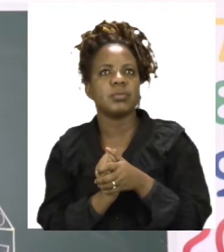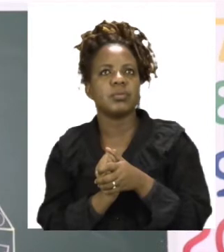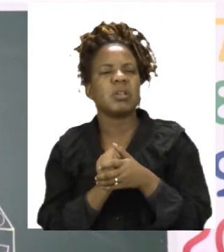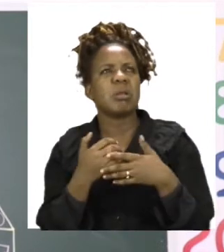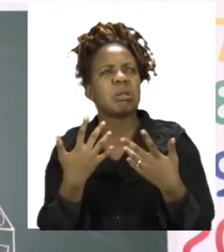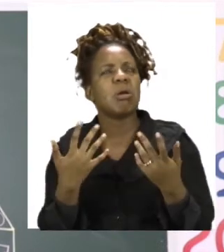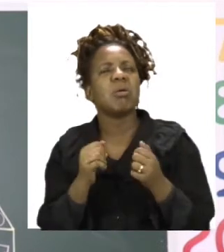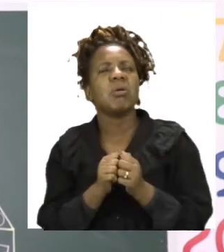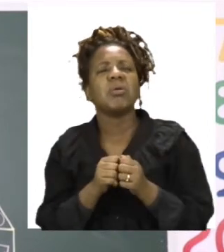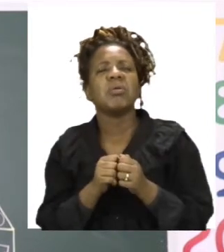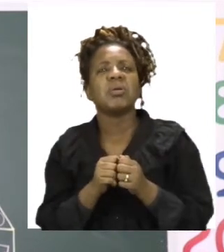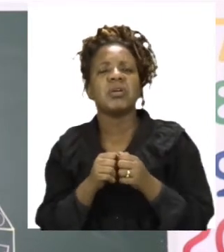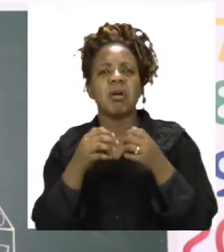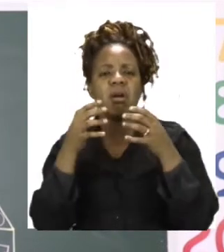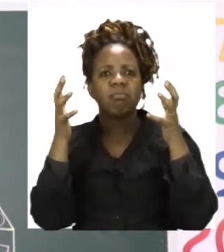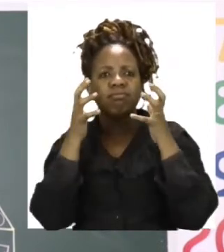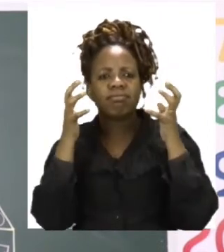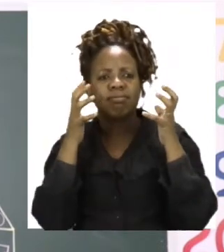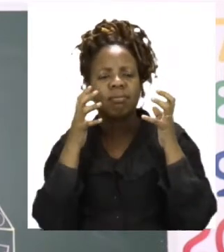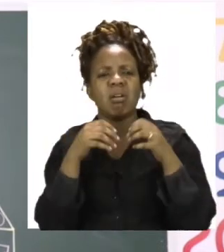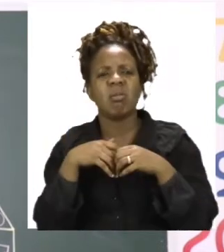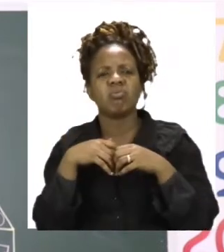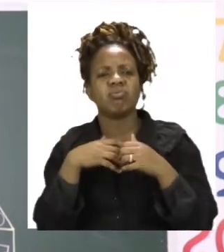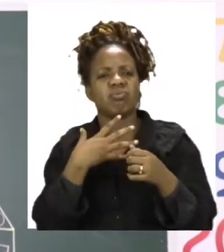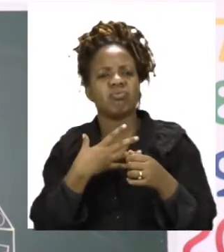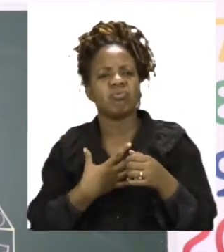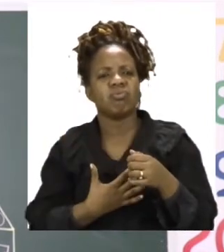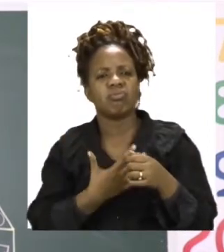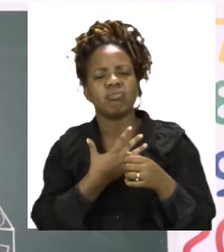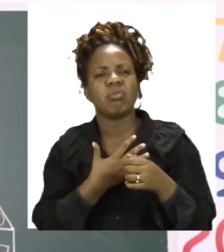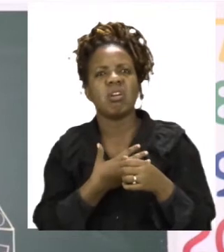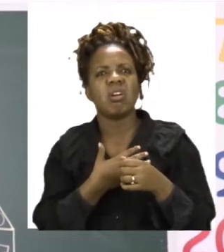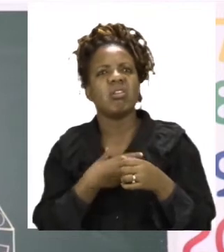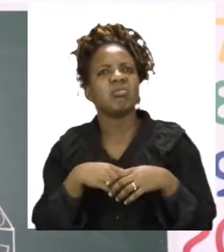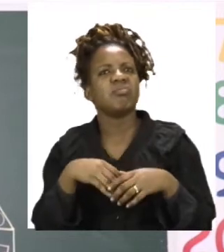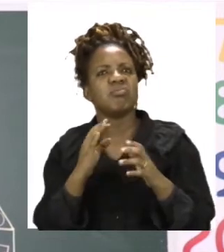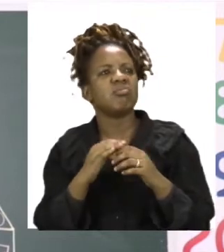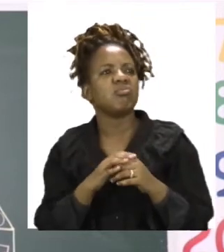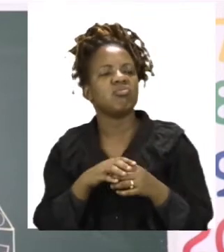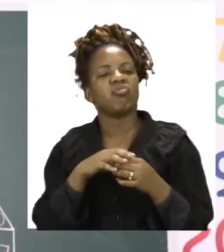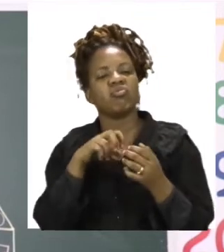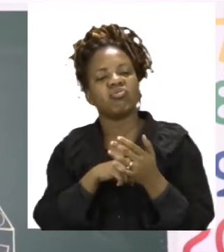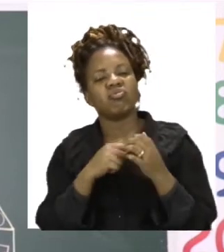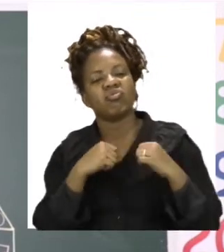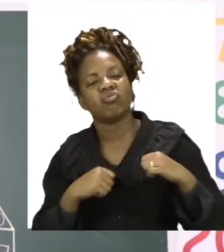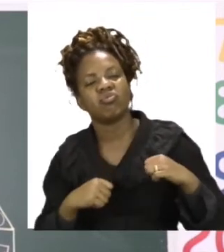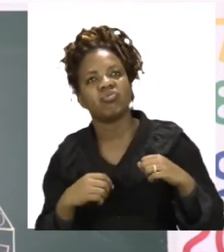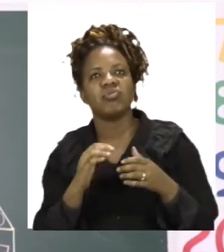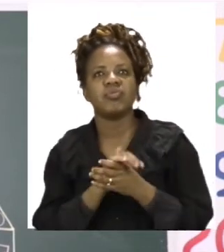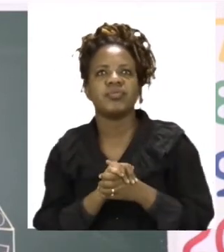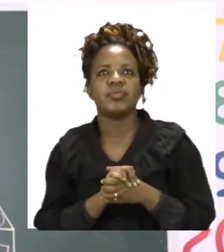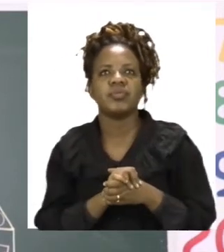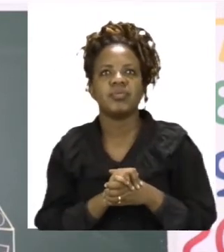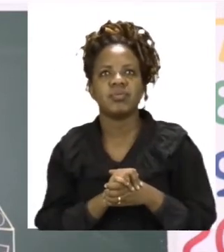of waiting for Petrus. So Petrus is safe and the lion goes away. So in your book, you are